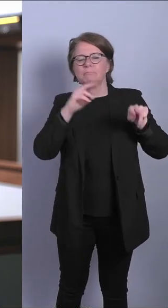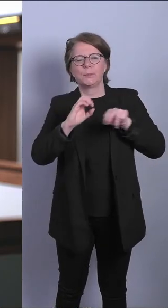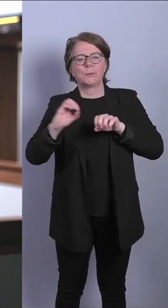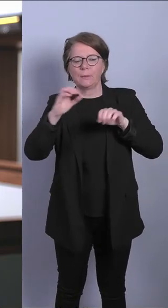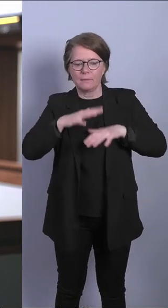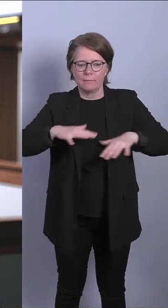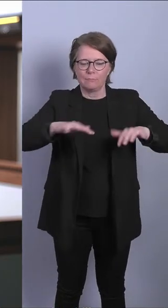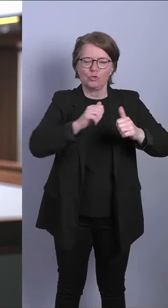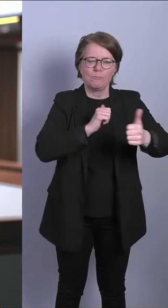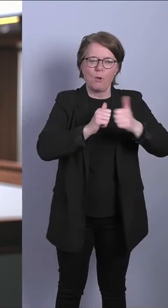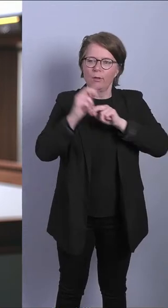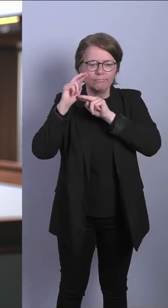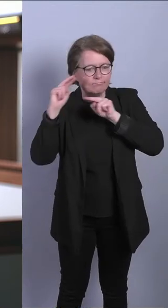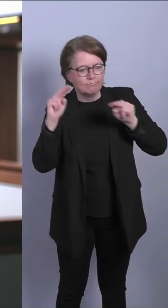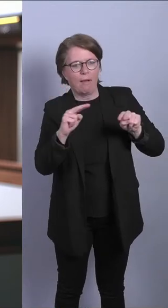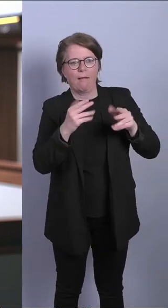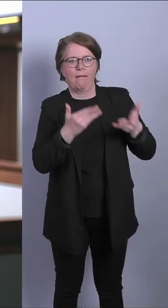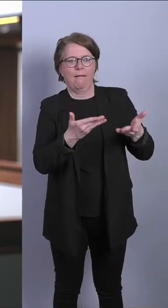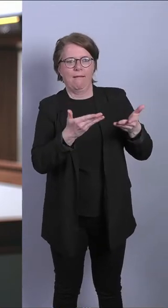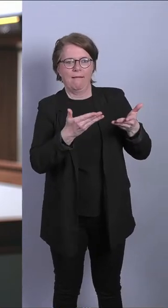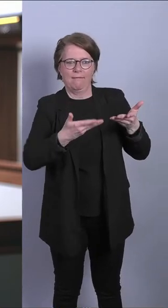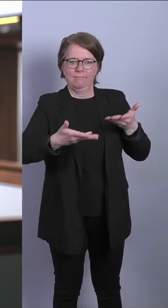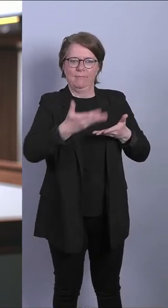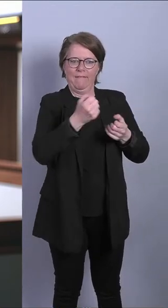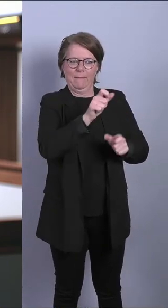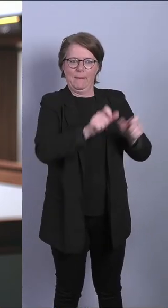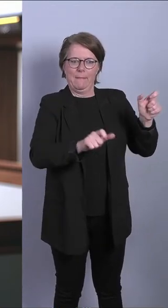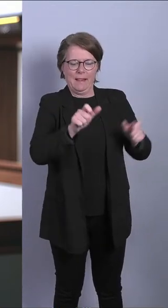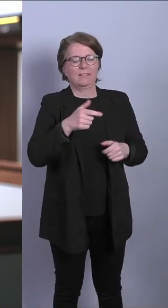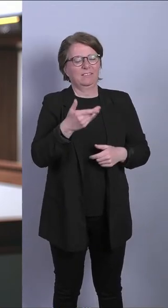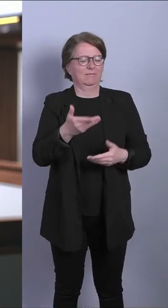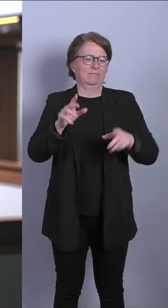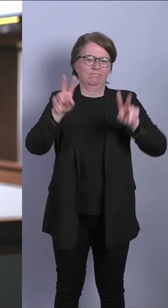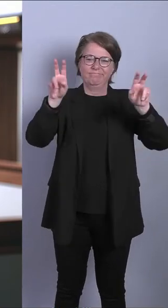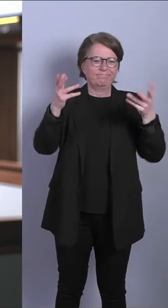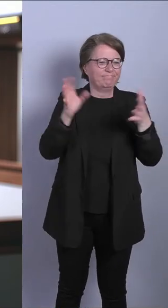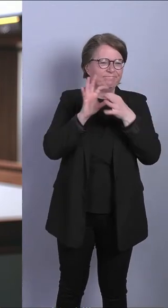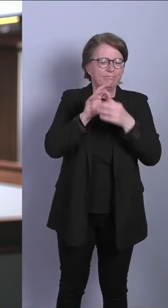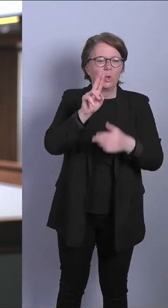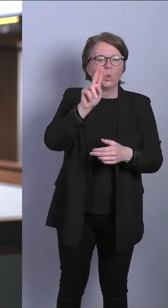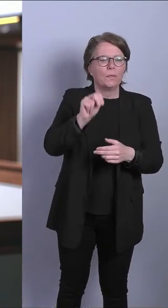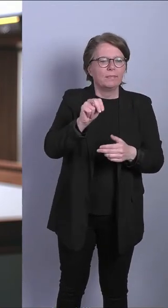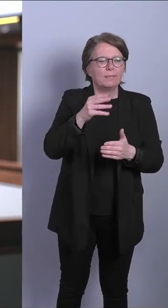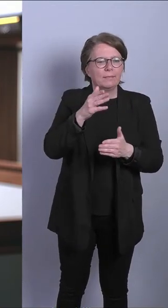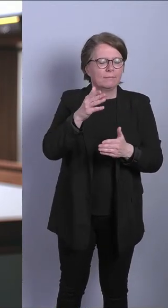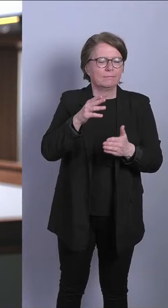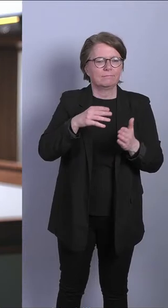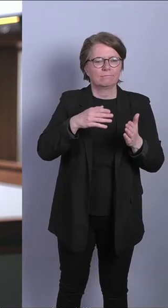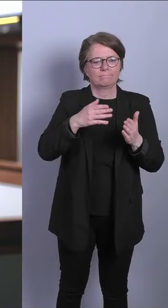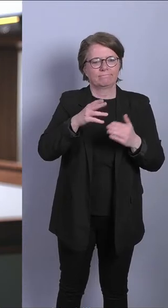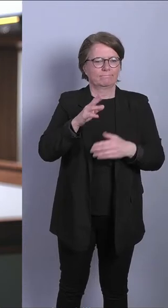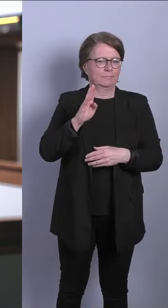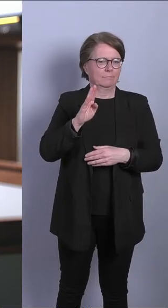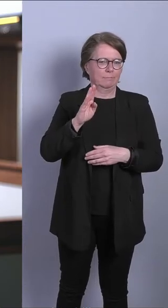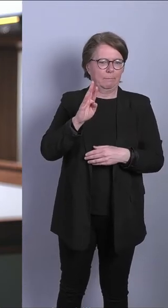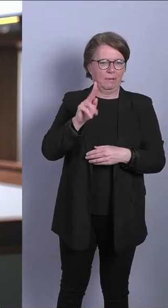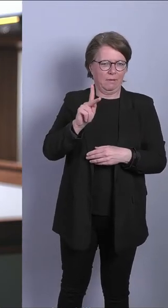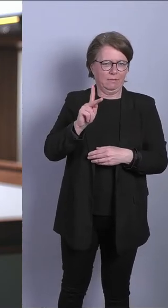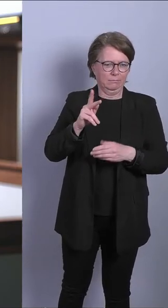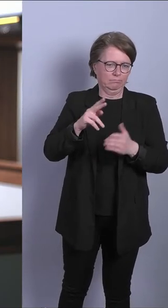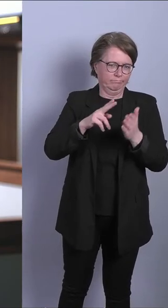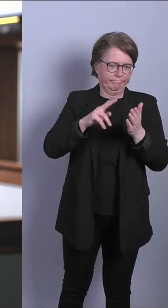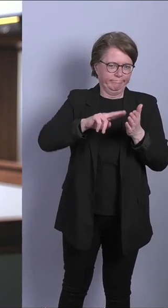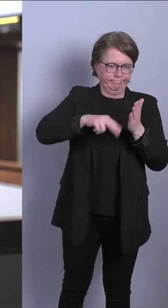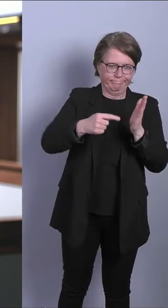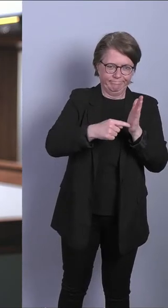Inclusion, participation, and the implementation of the UN Convention on the Rights of Persons with Disabilities. They